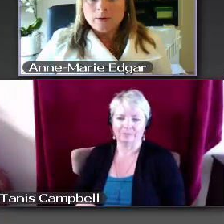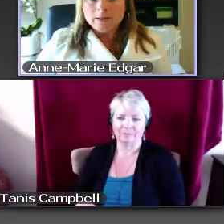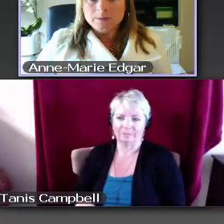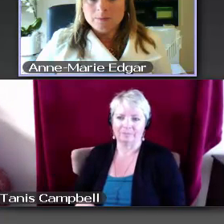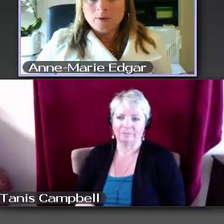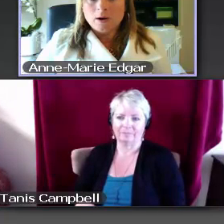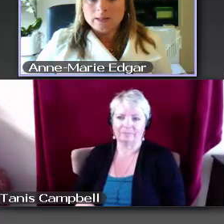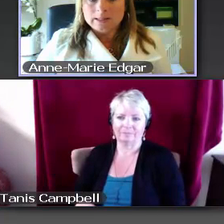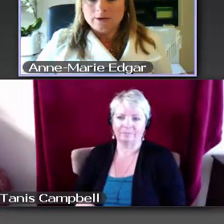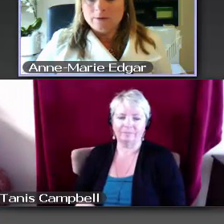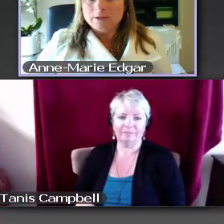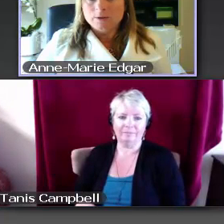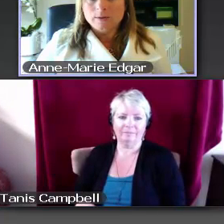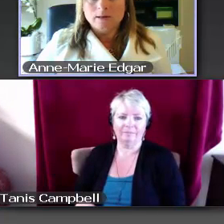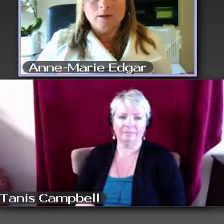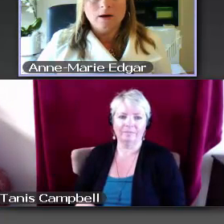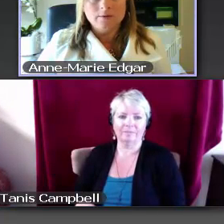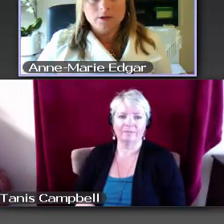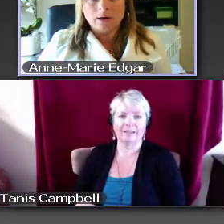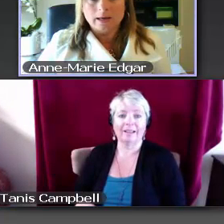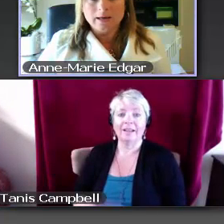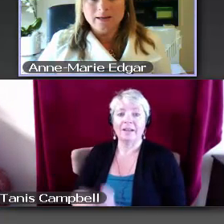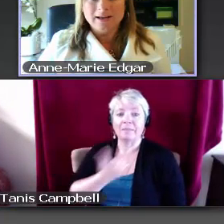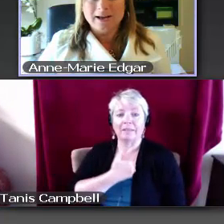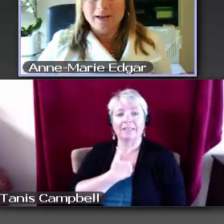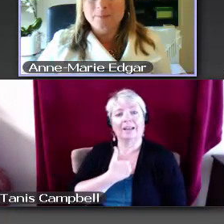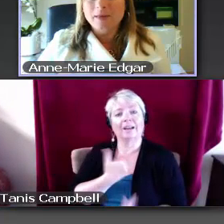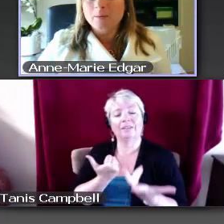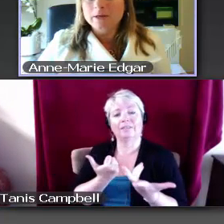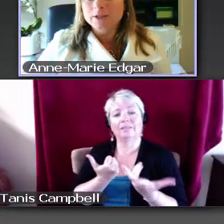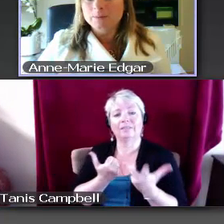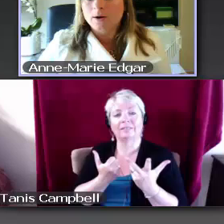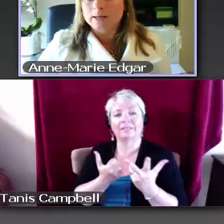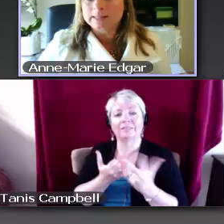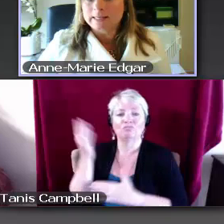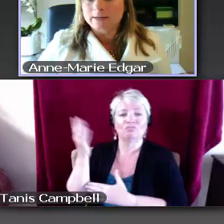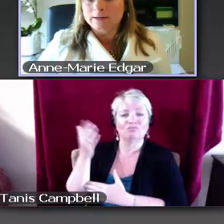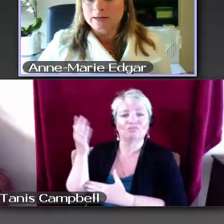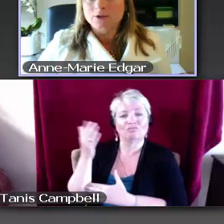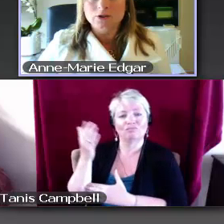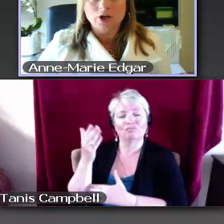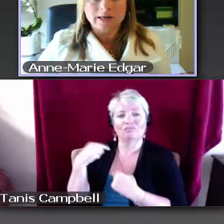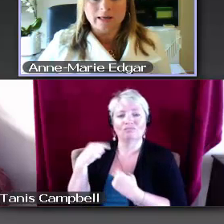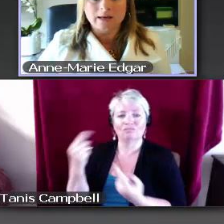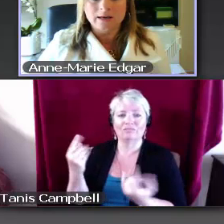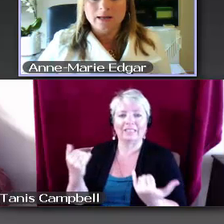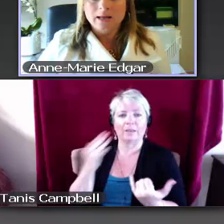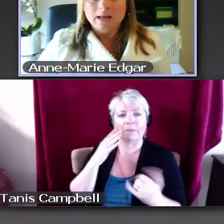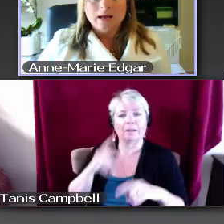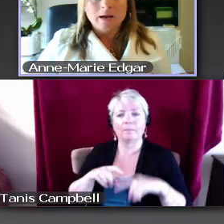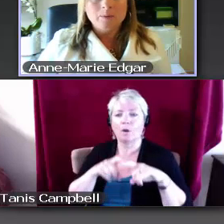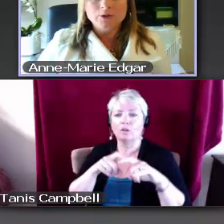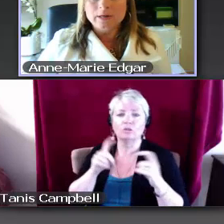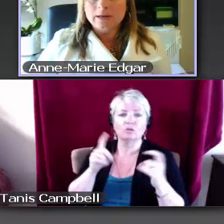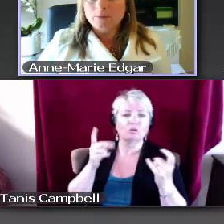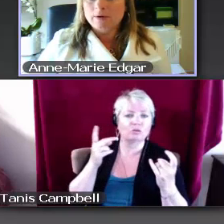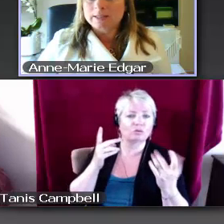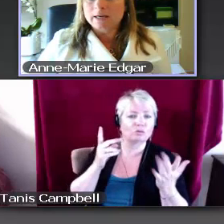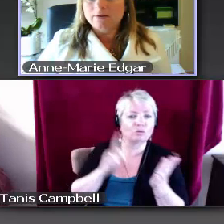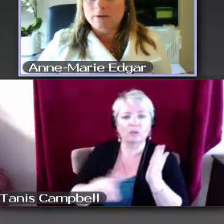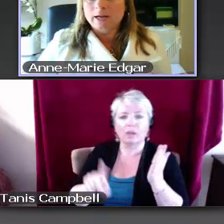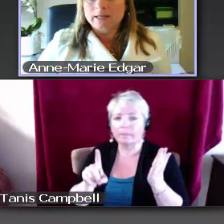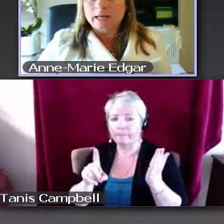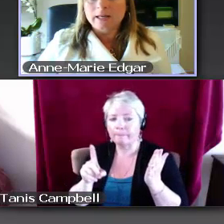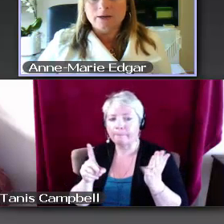So I wanted to pause here. I've been doing a lot of talking. I wanted to pause here and just check in. I'm wondering if